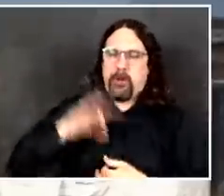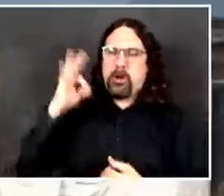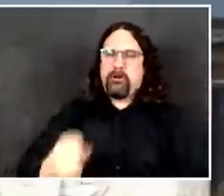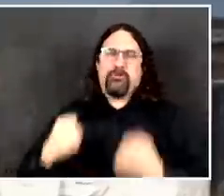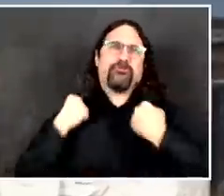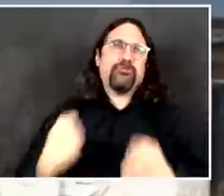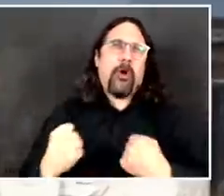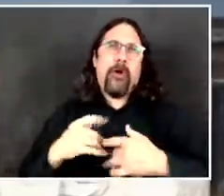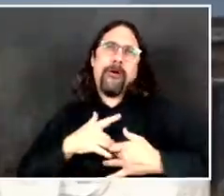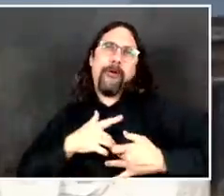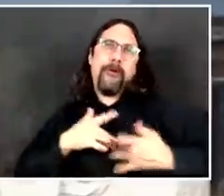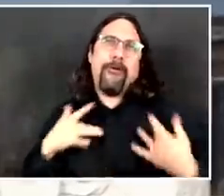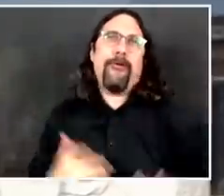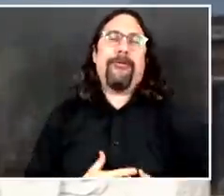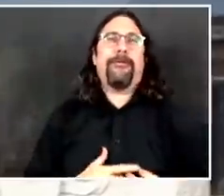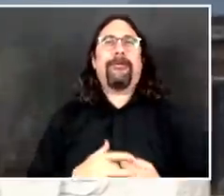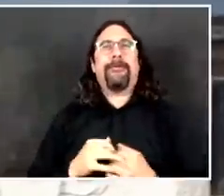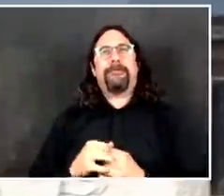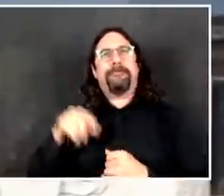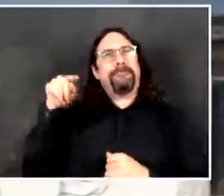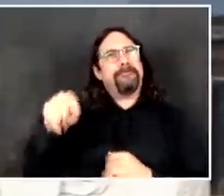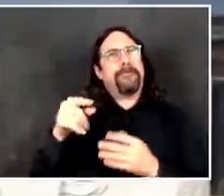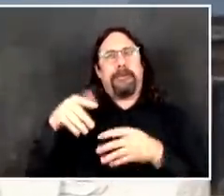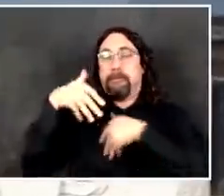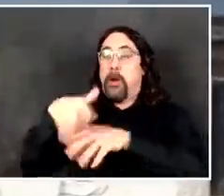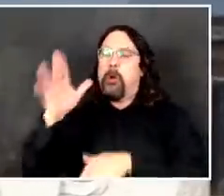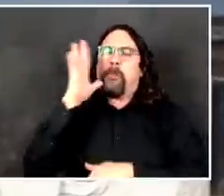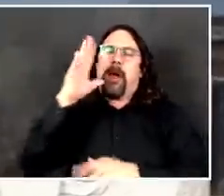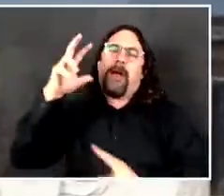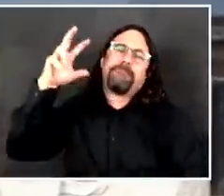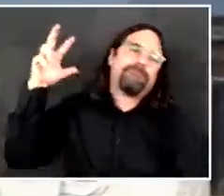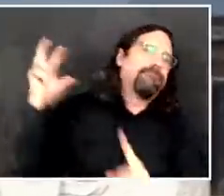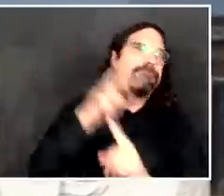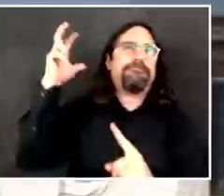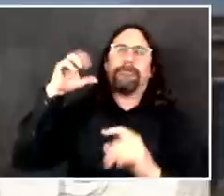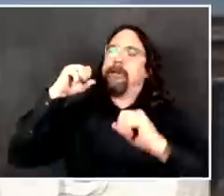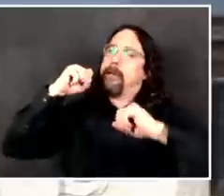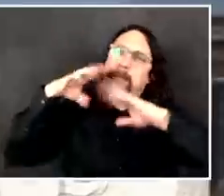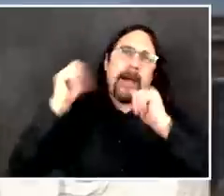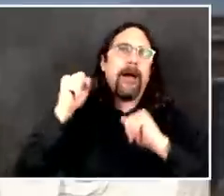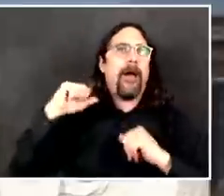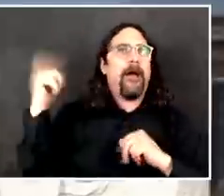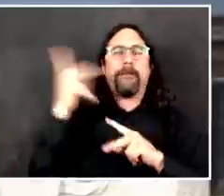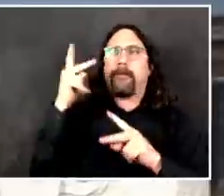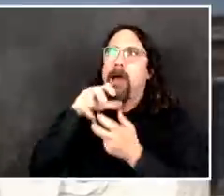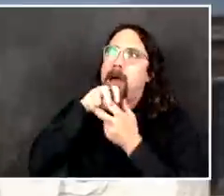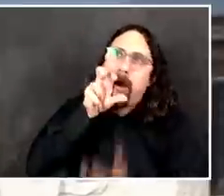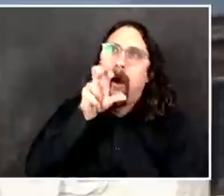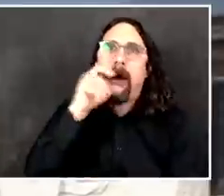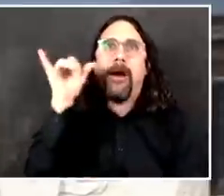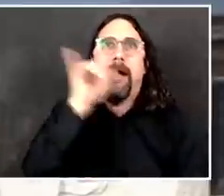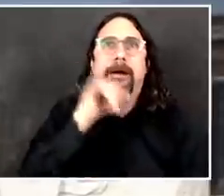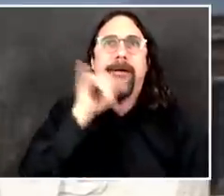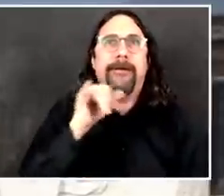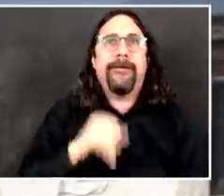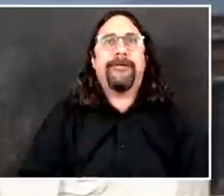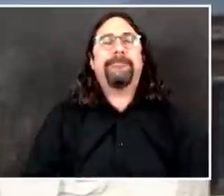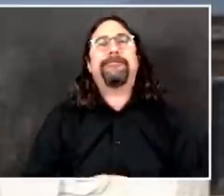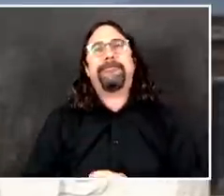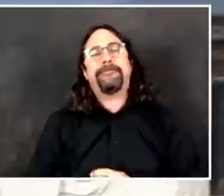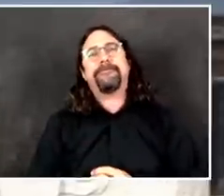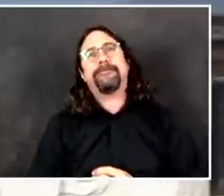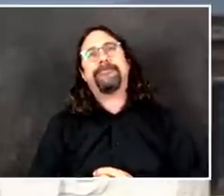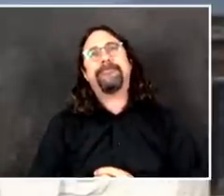will remark, will mark, I should say, this parade will mark the beginning of our renaissance. But it'll also